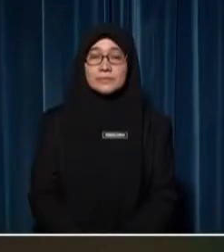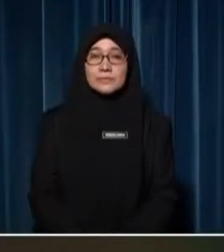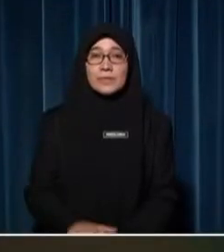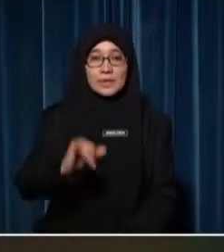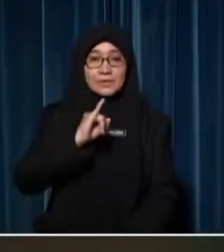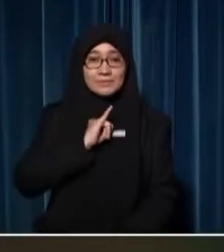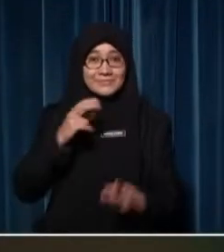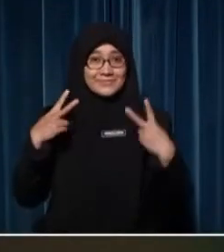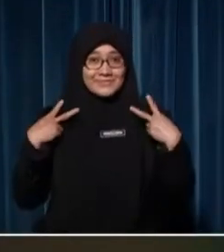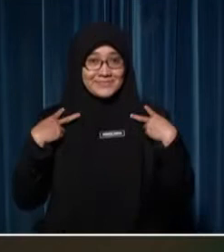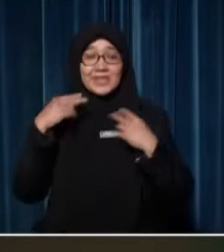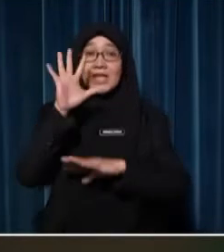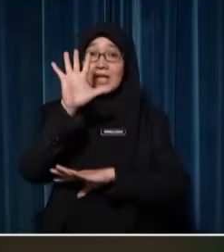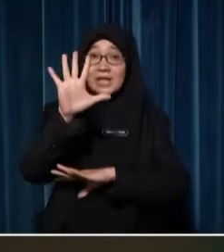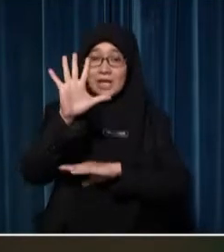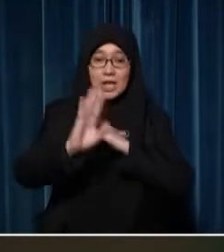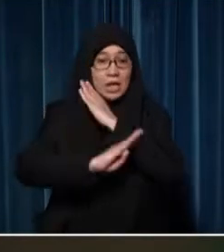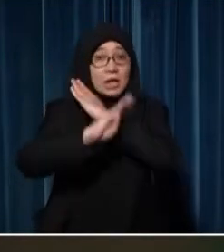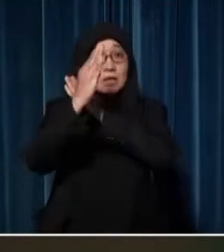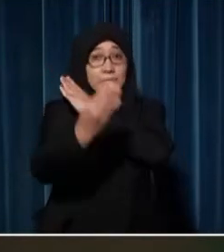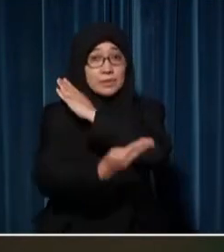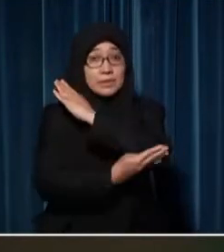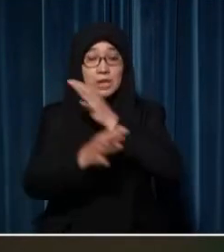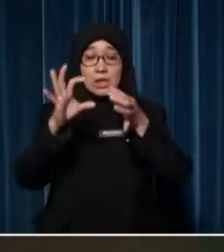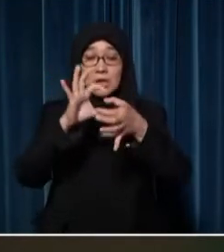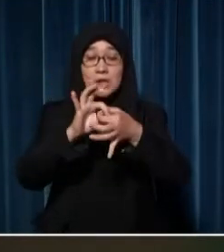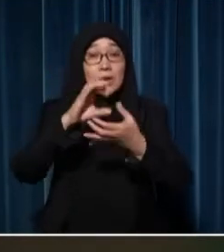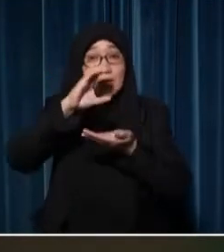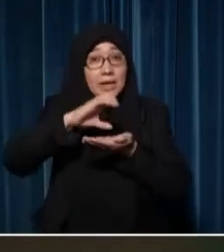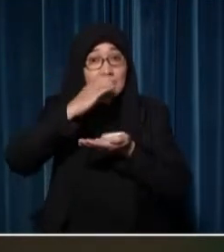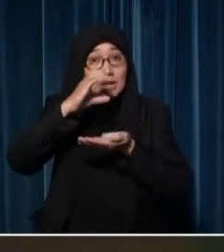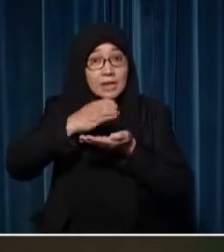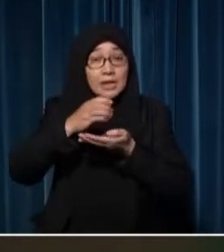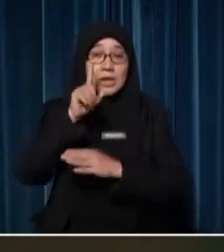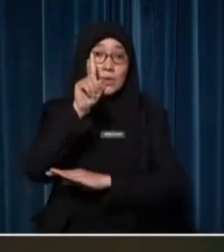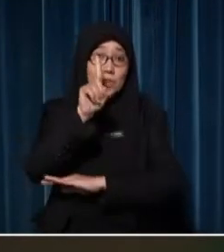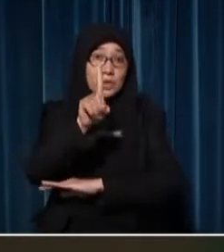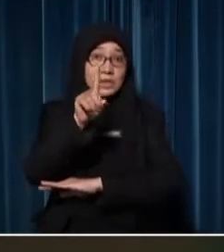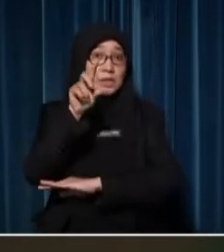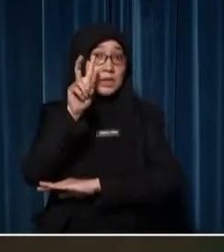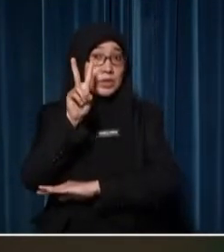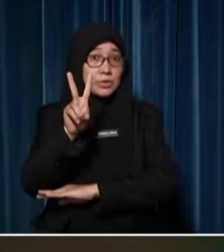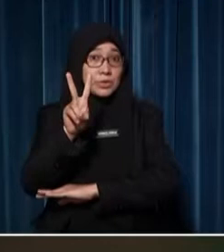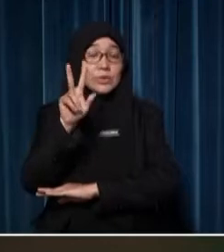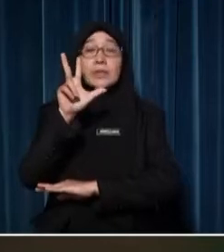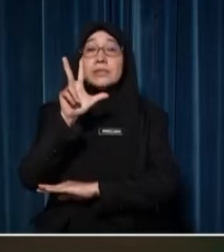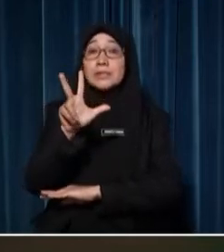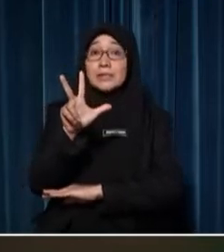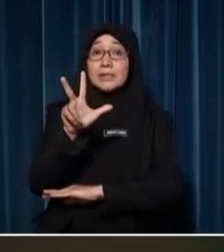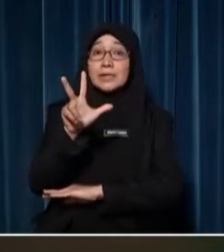I have 5 baskets of cereal. 1, 2,